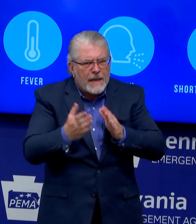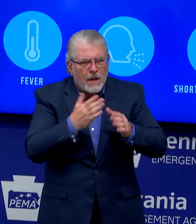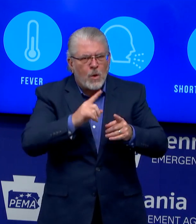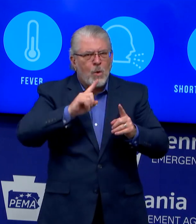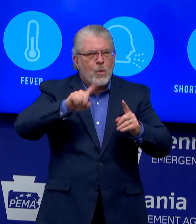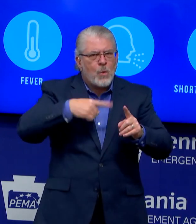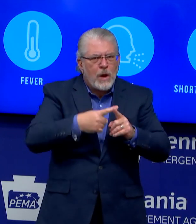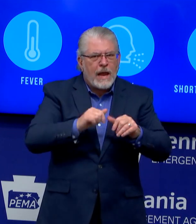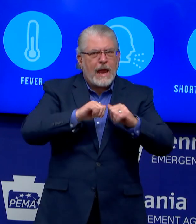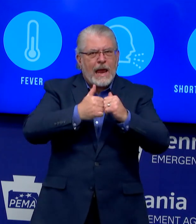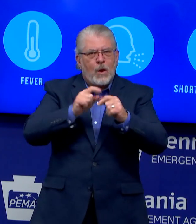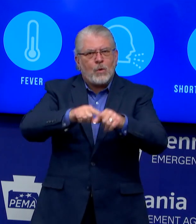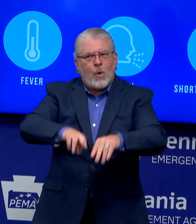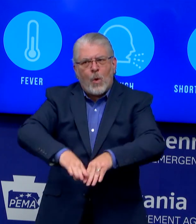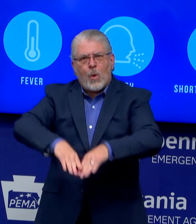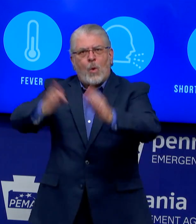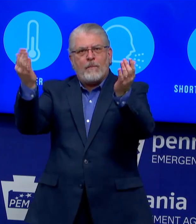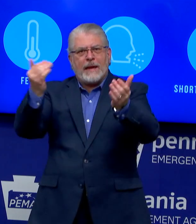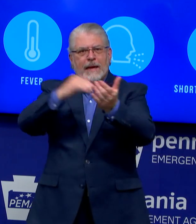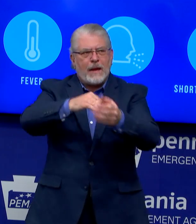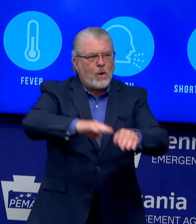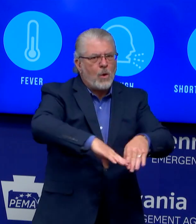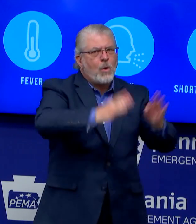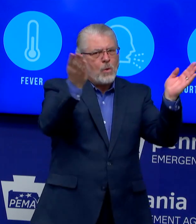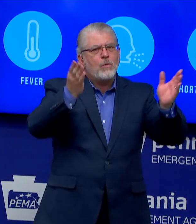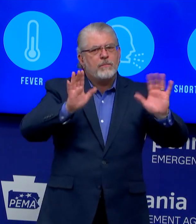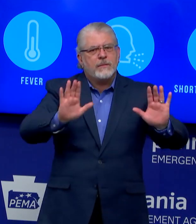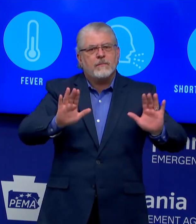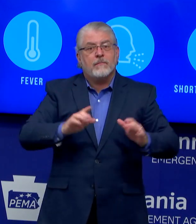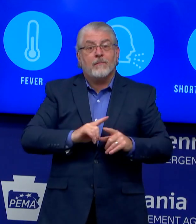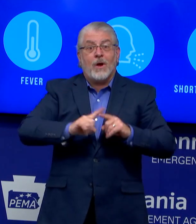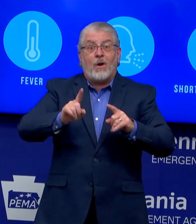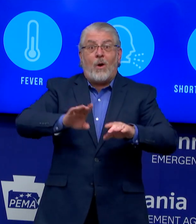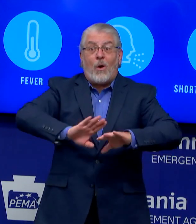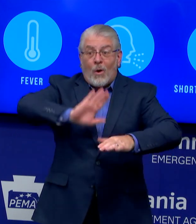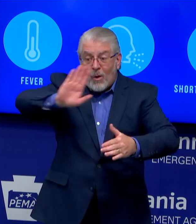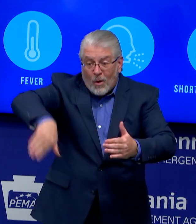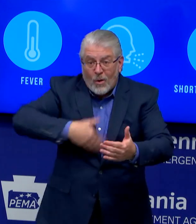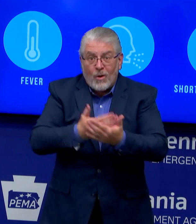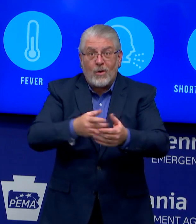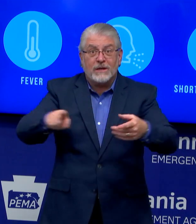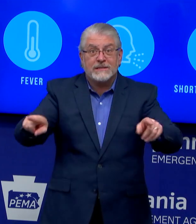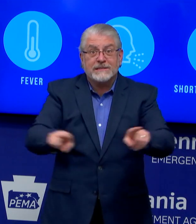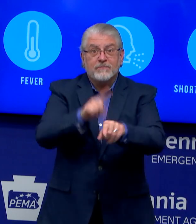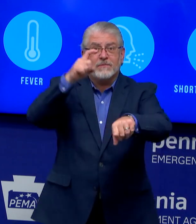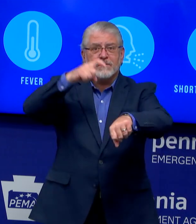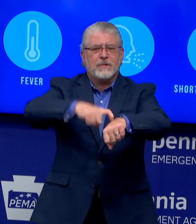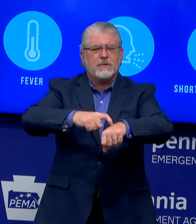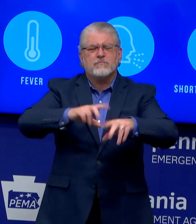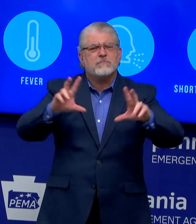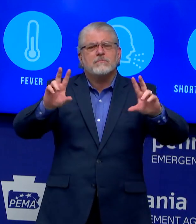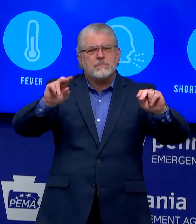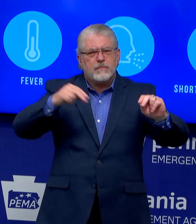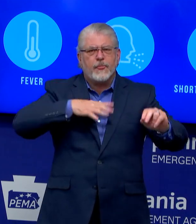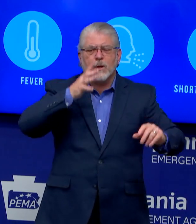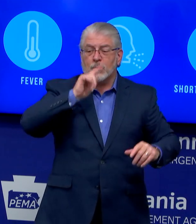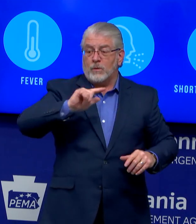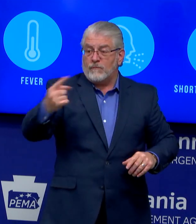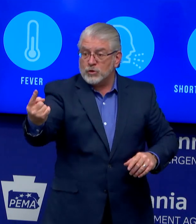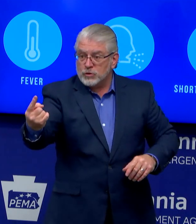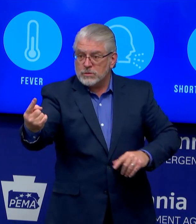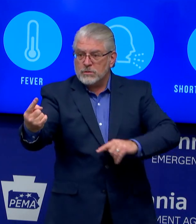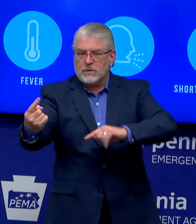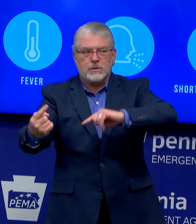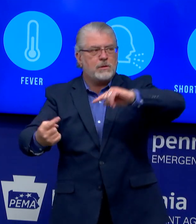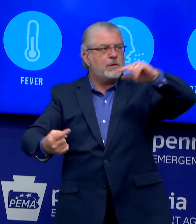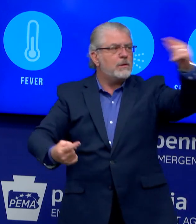will reopen. Again, it's going to need to happen in a progressive, iterative fashion as we